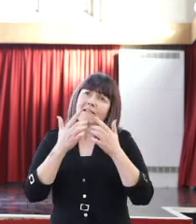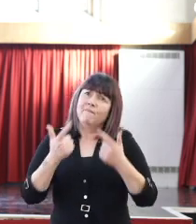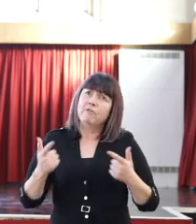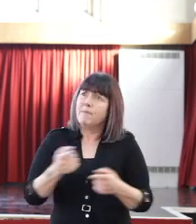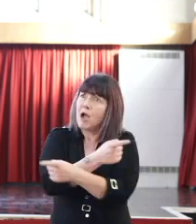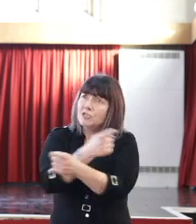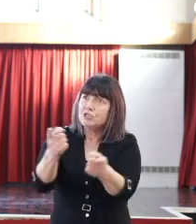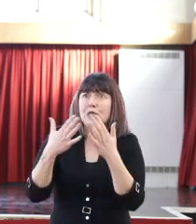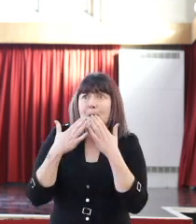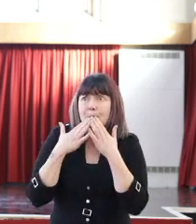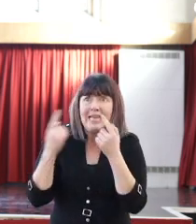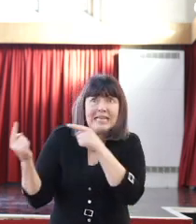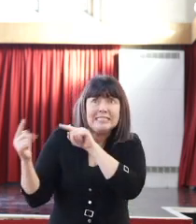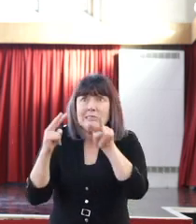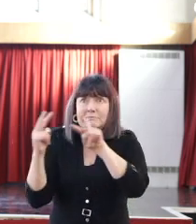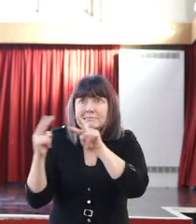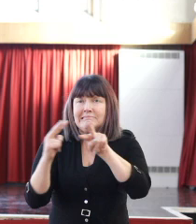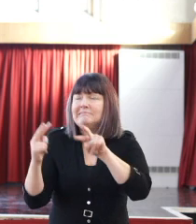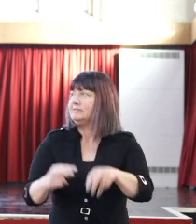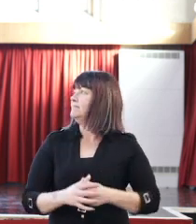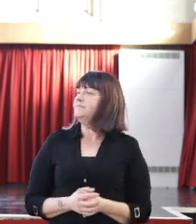is Home during the festival.